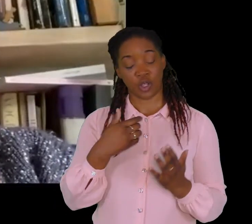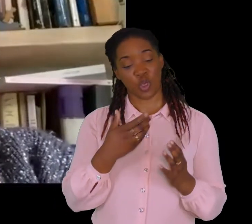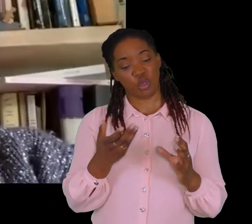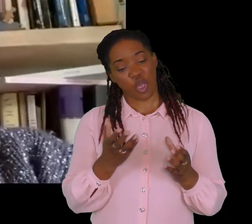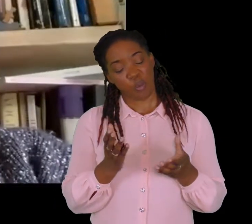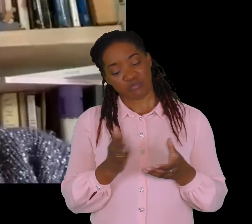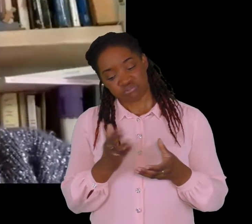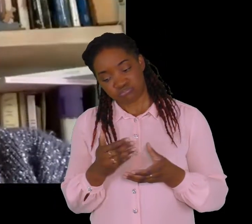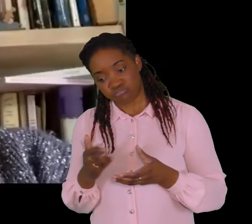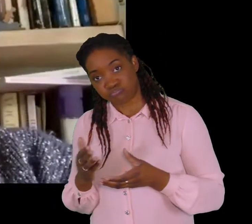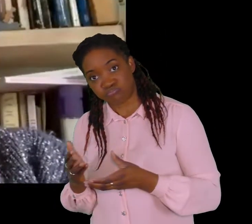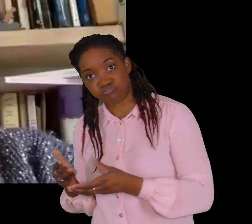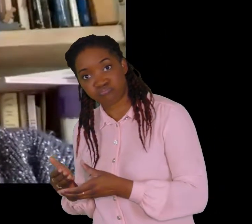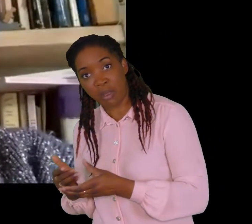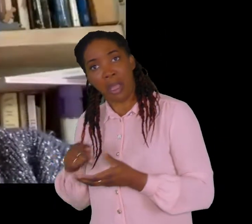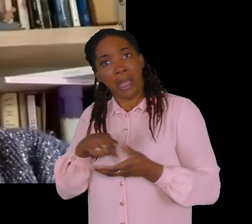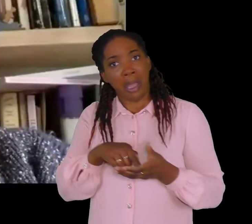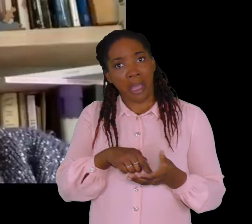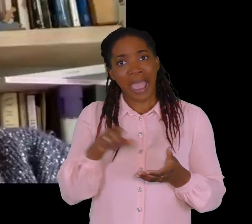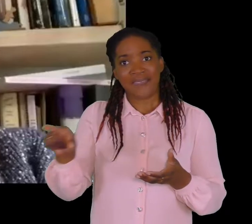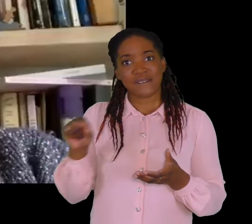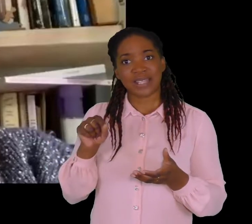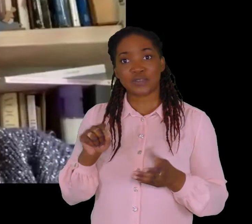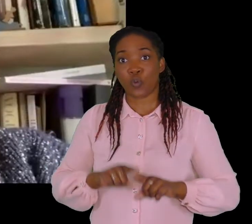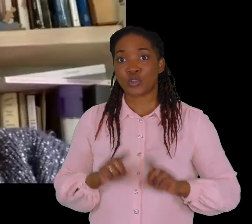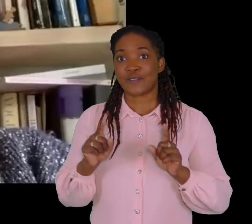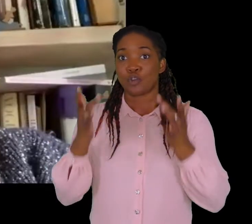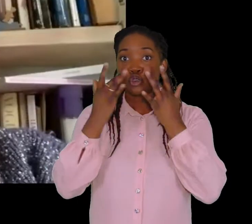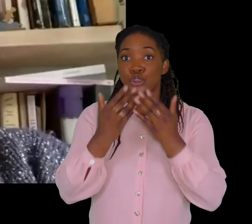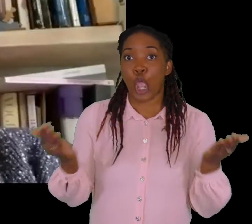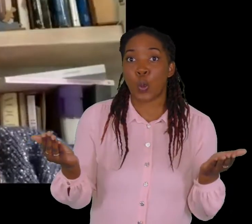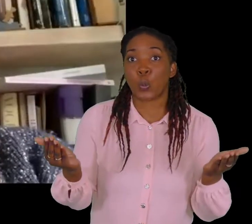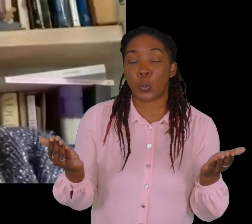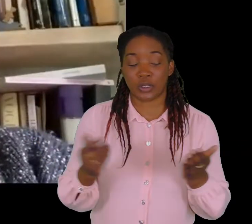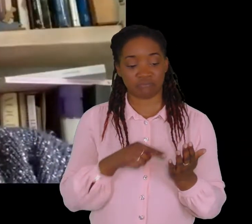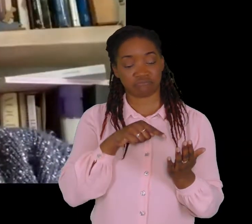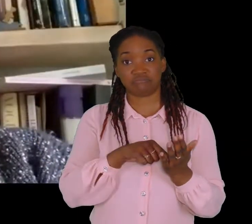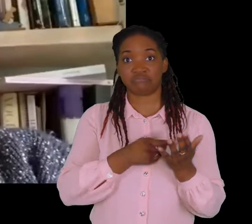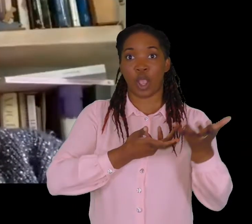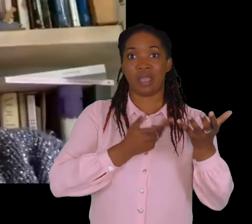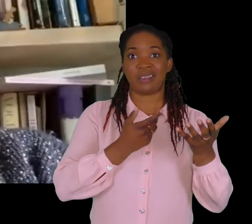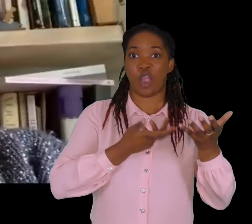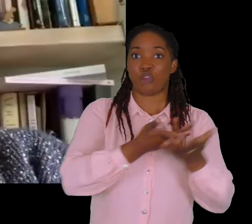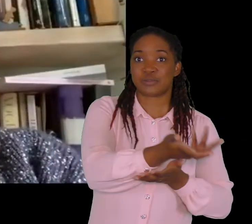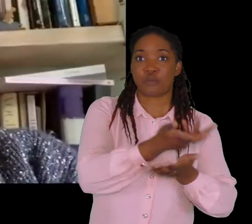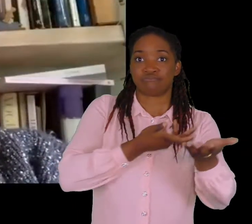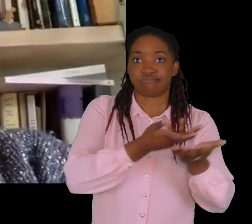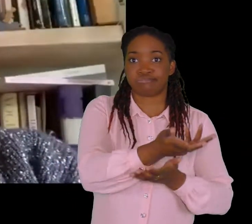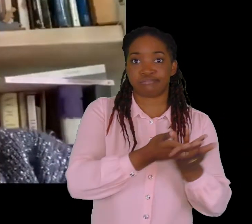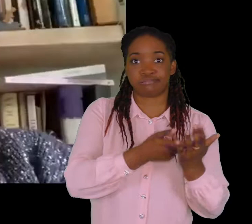through my papers, I realized I had the invitation for showing, I had the